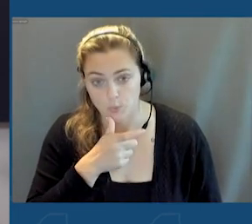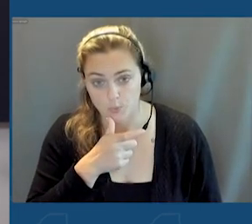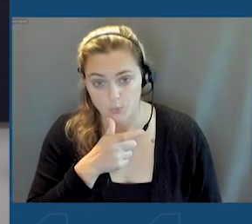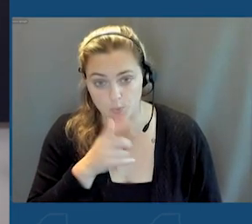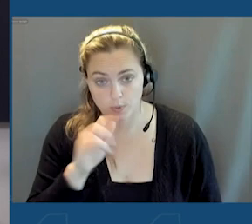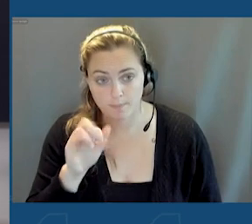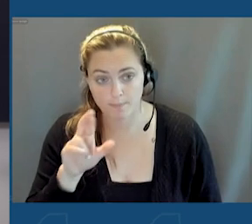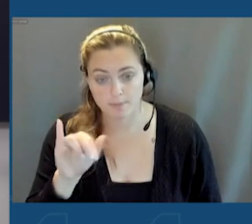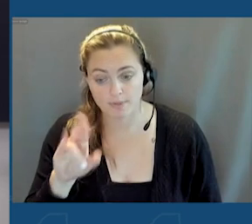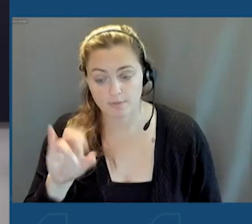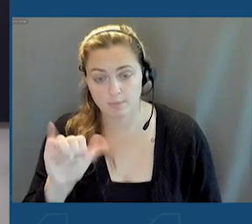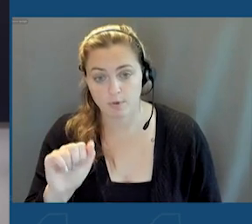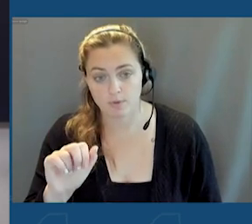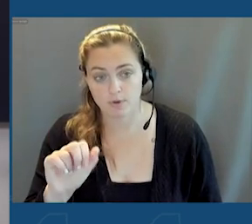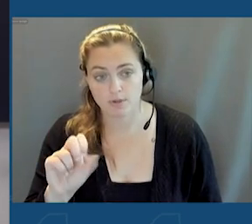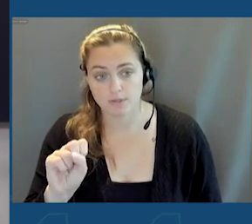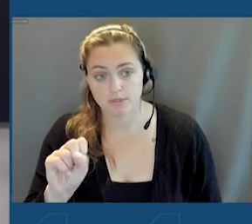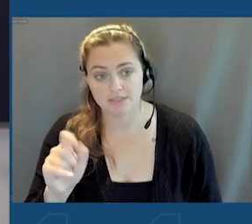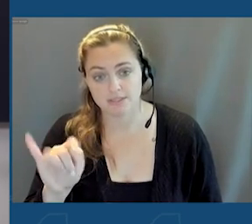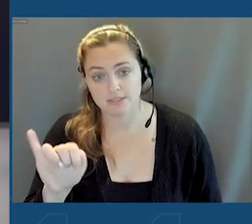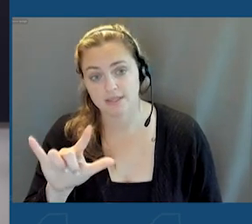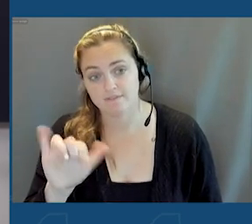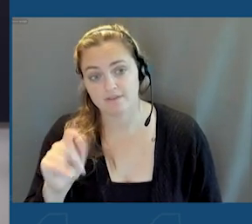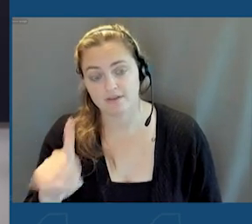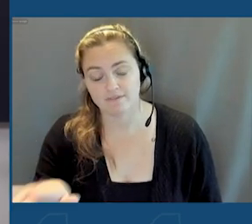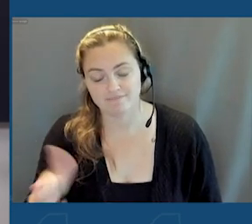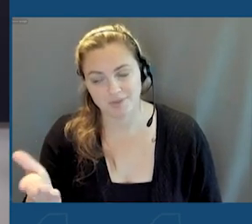Barbara Slifka. And I want Barbara.